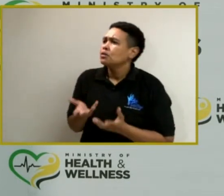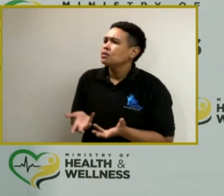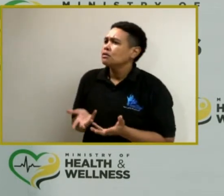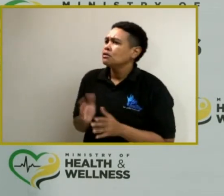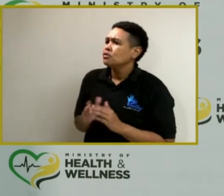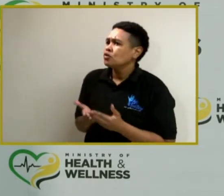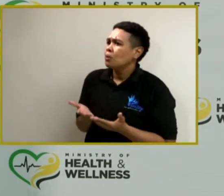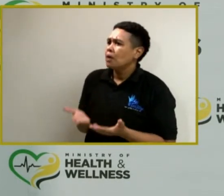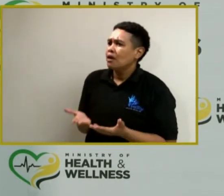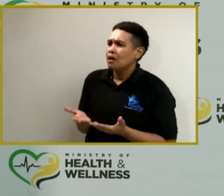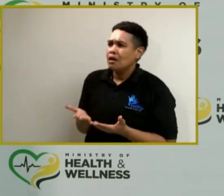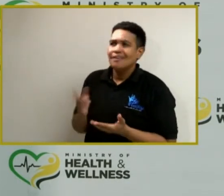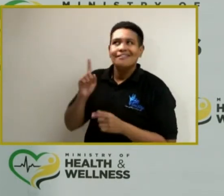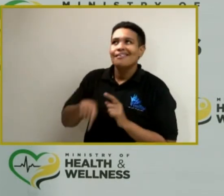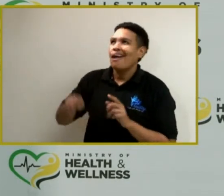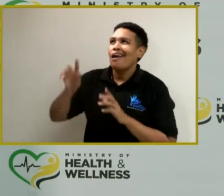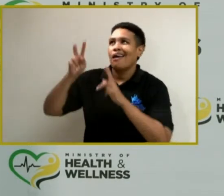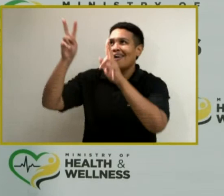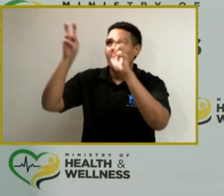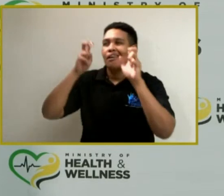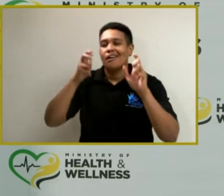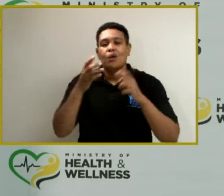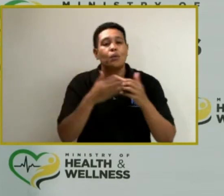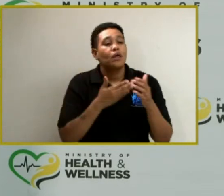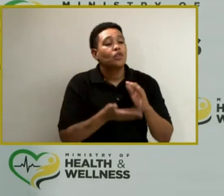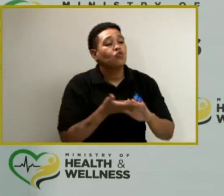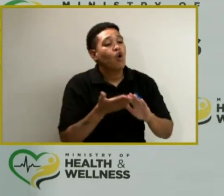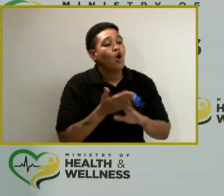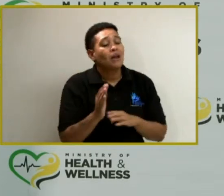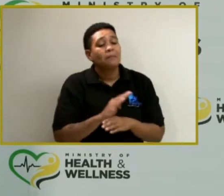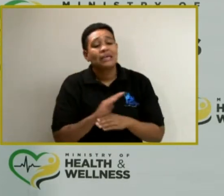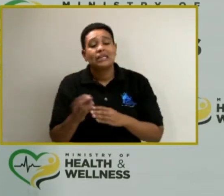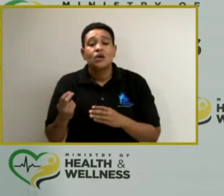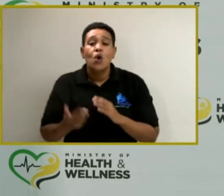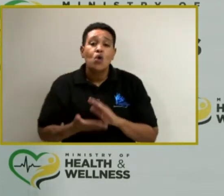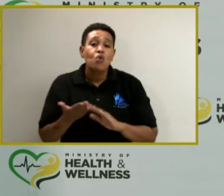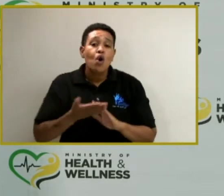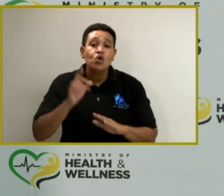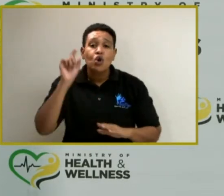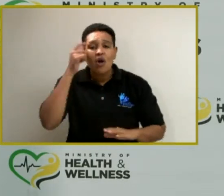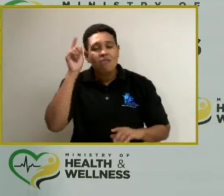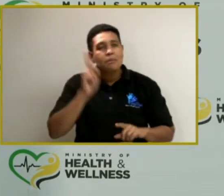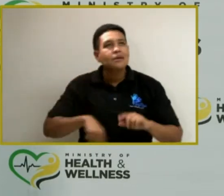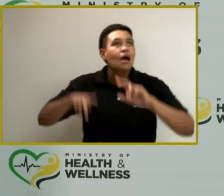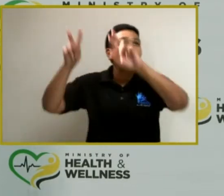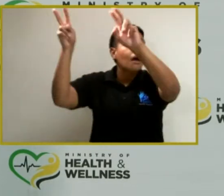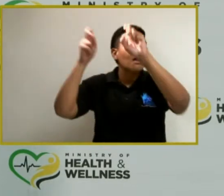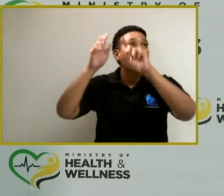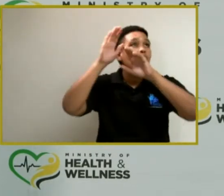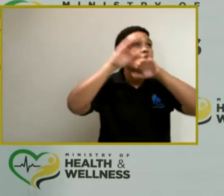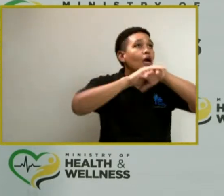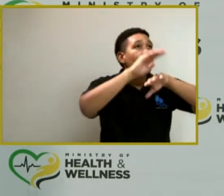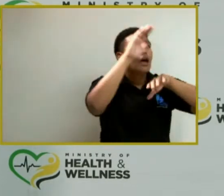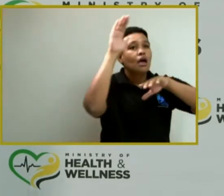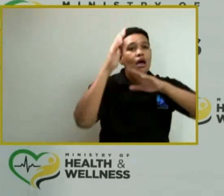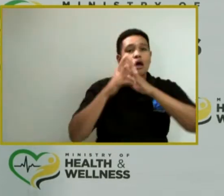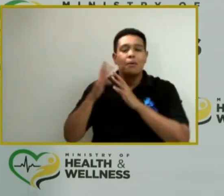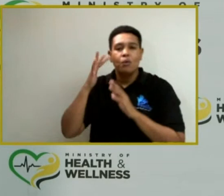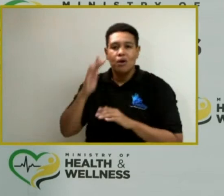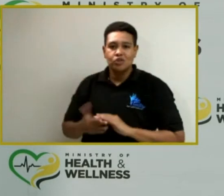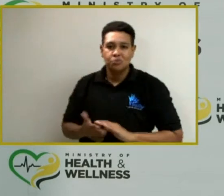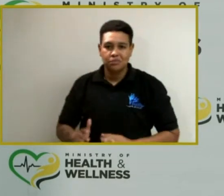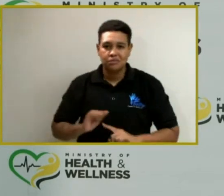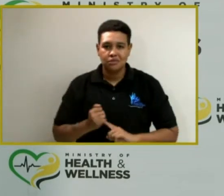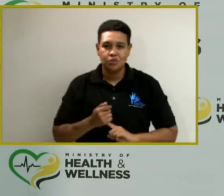this kind or other matters, whether you're running a business or you're running government, context matters because it is